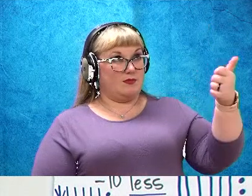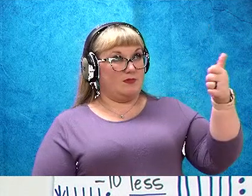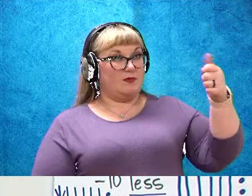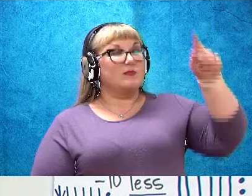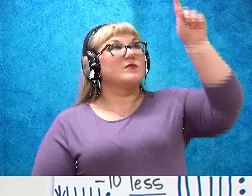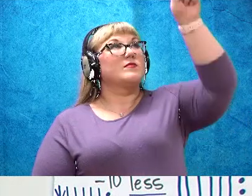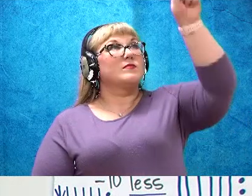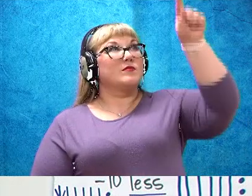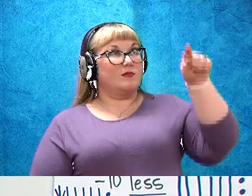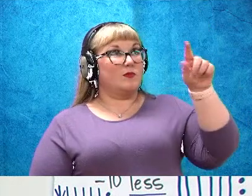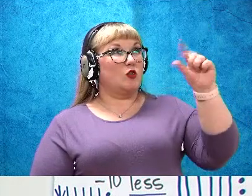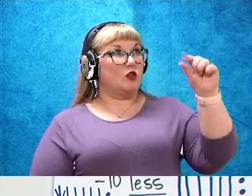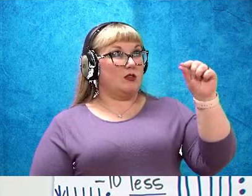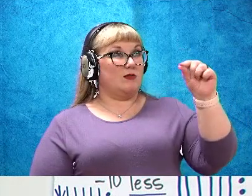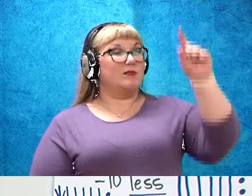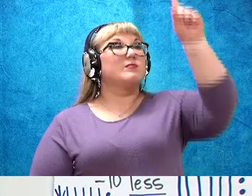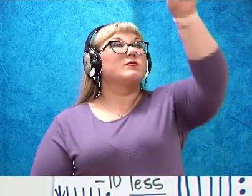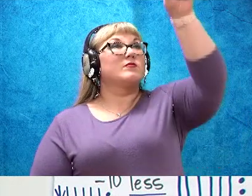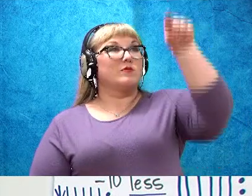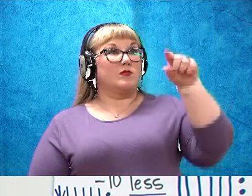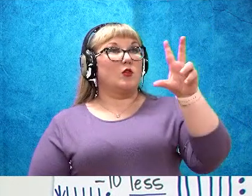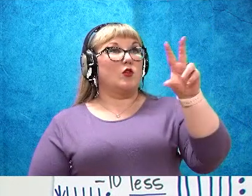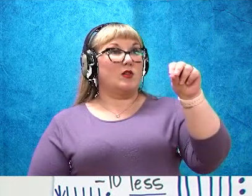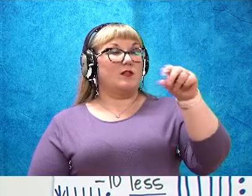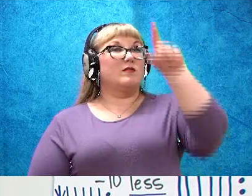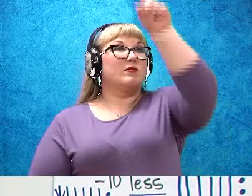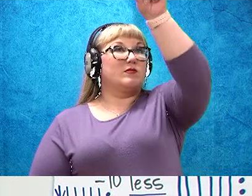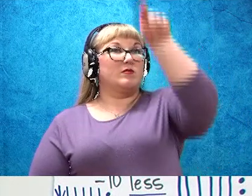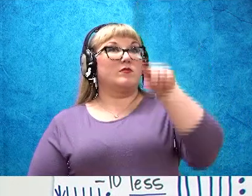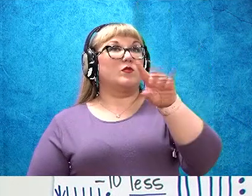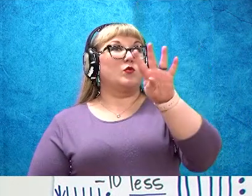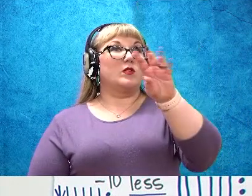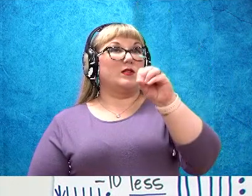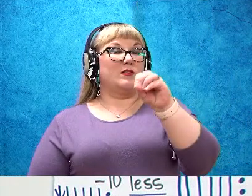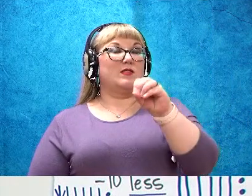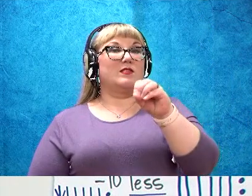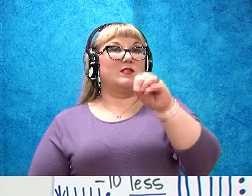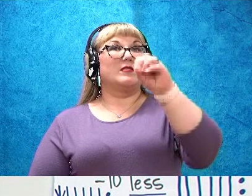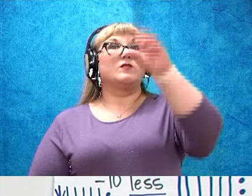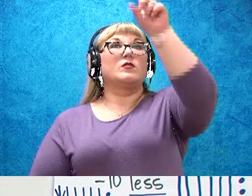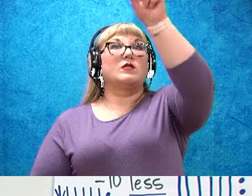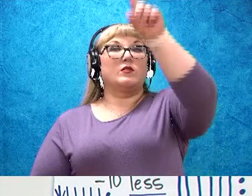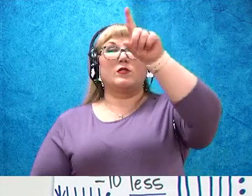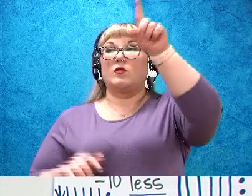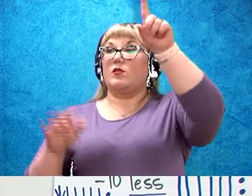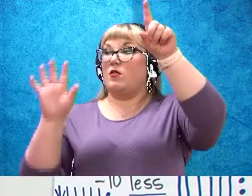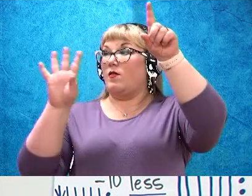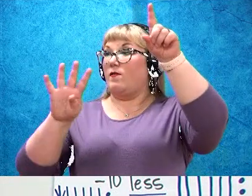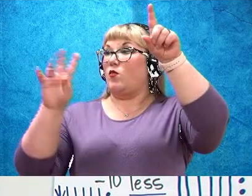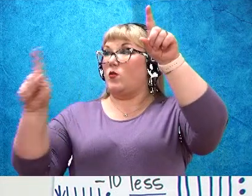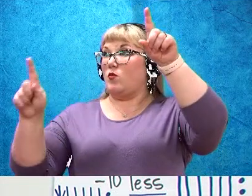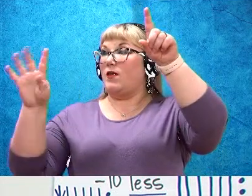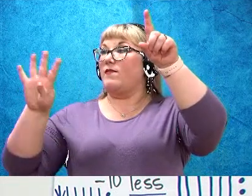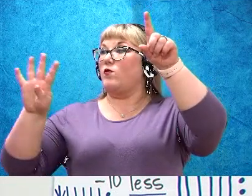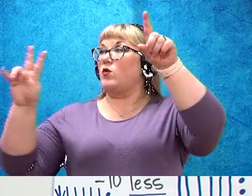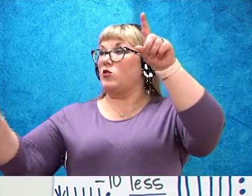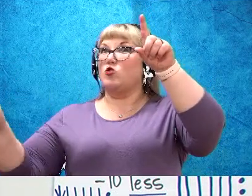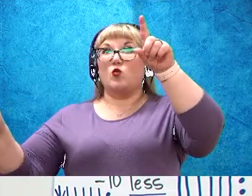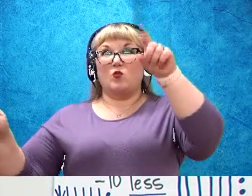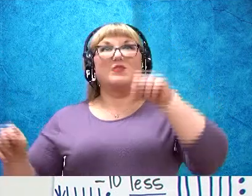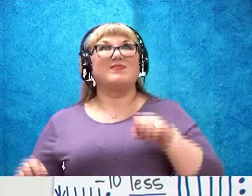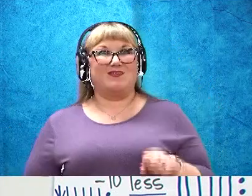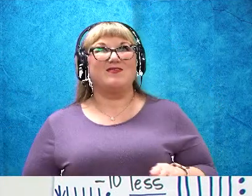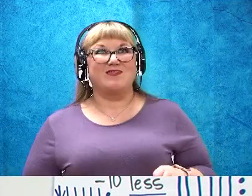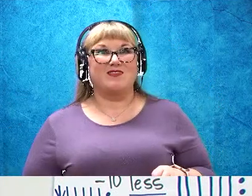10, 20, 30, 40, 42. 10